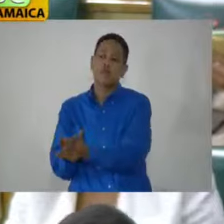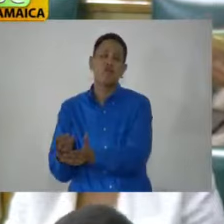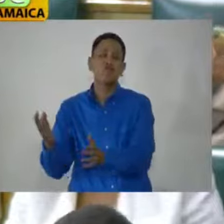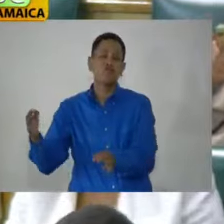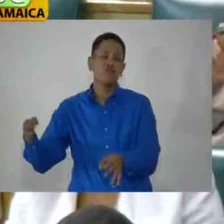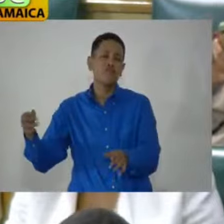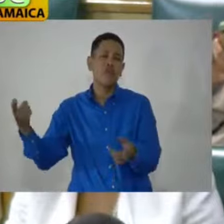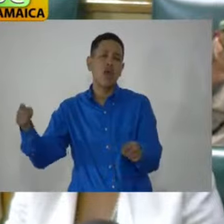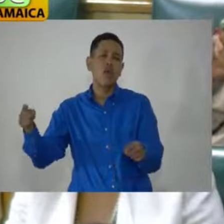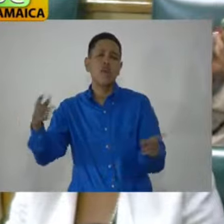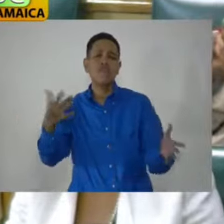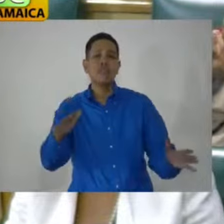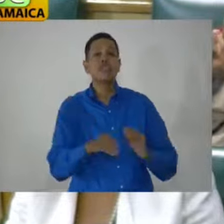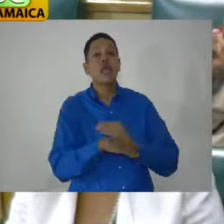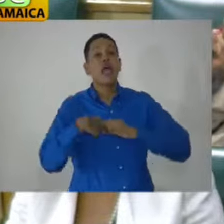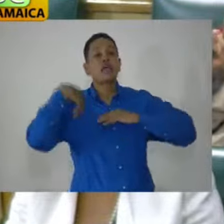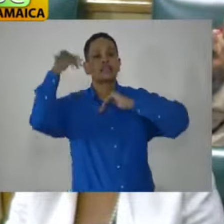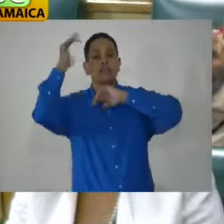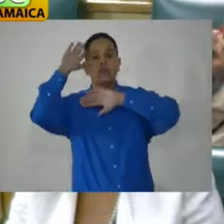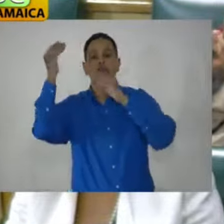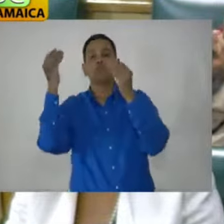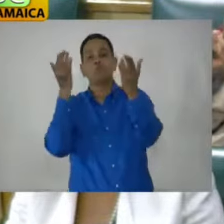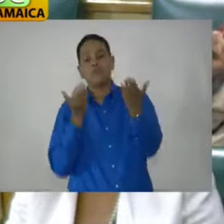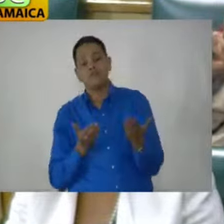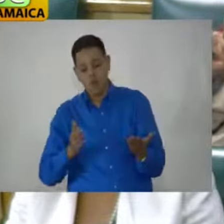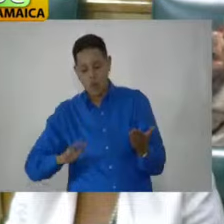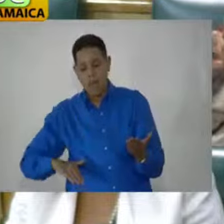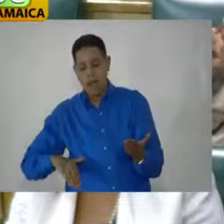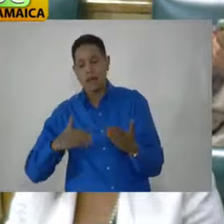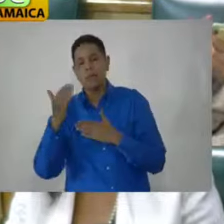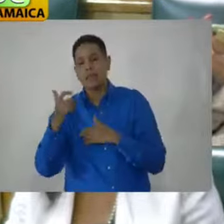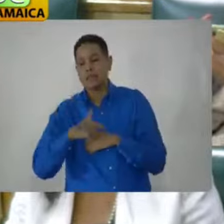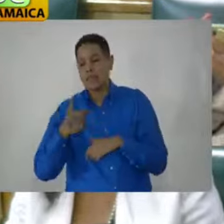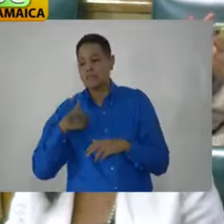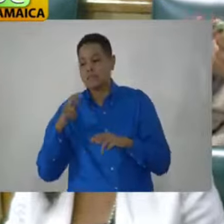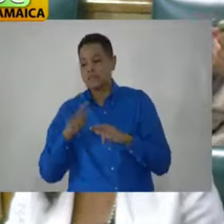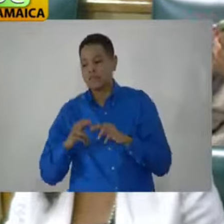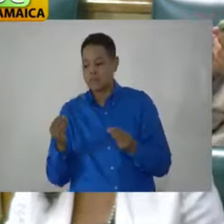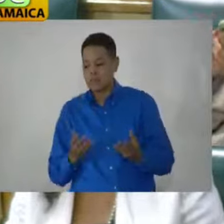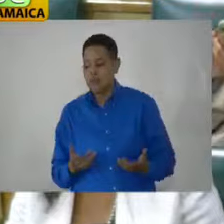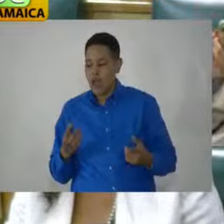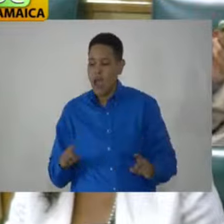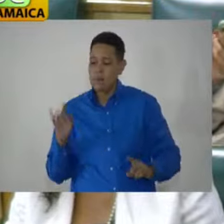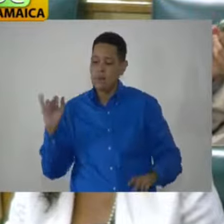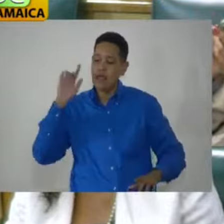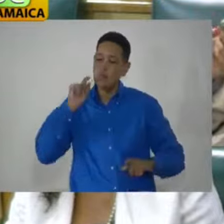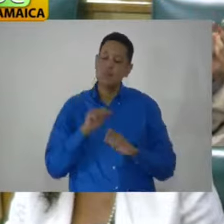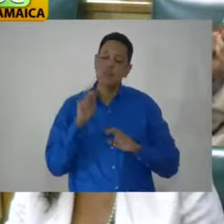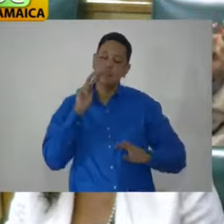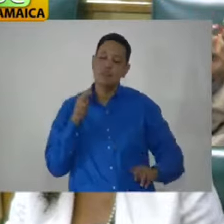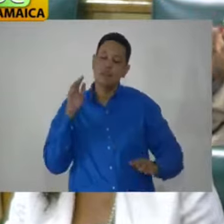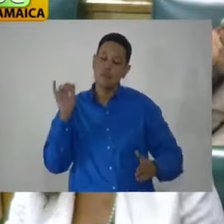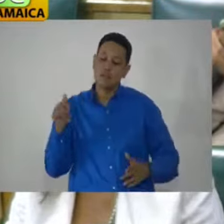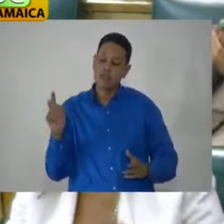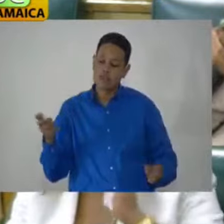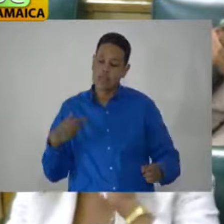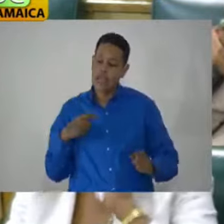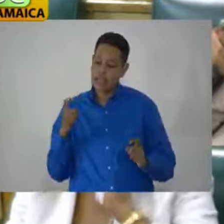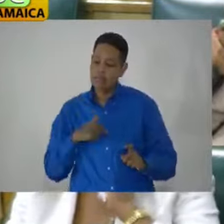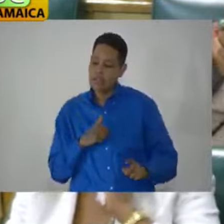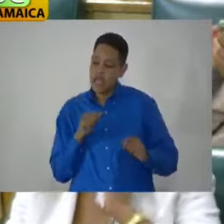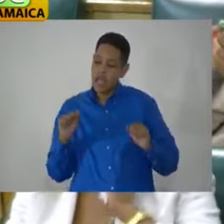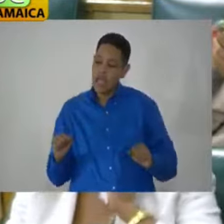the legislation, and I expect it will be before the House. The next time we sit, it will be before the House. So that will treat with that and give us the